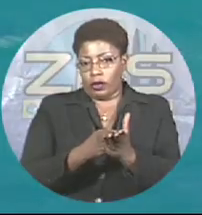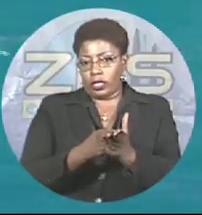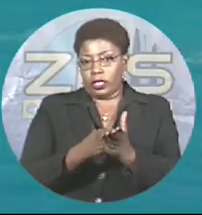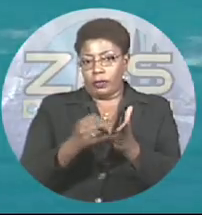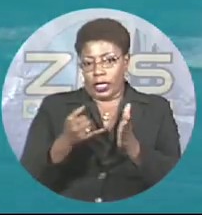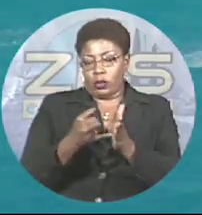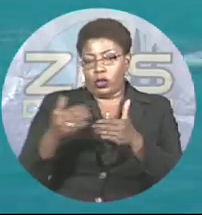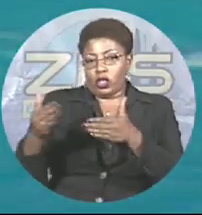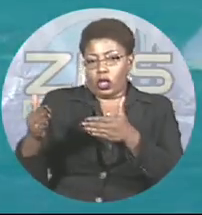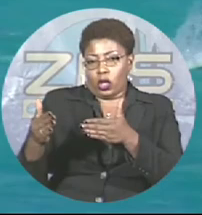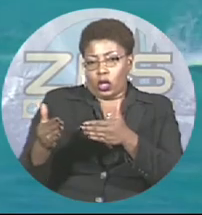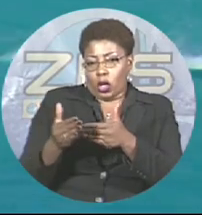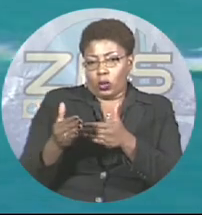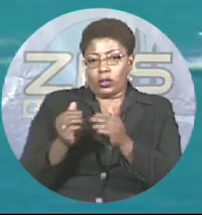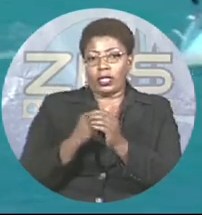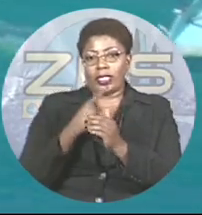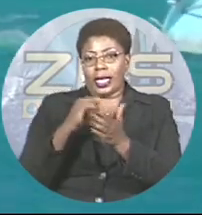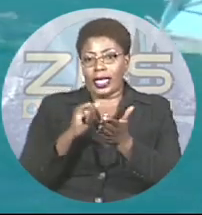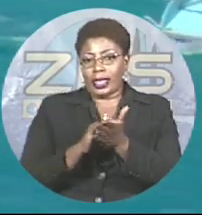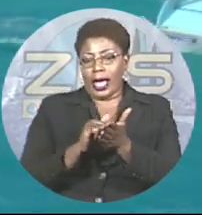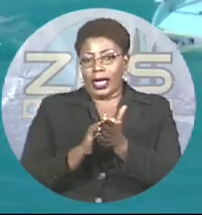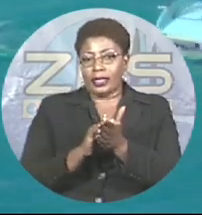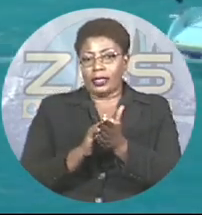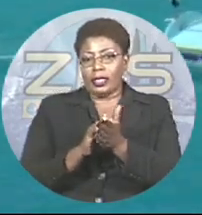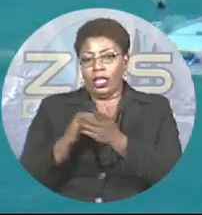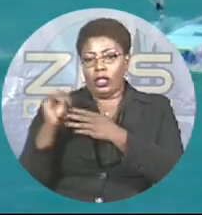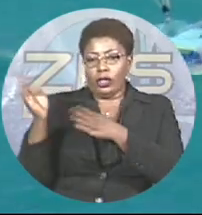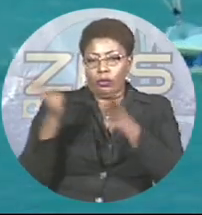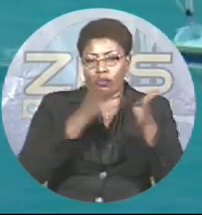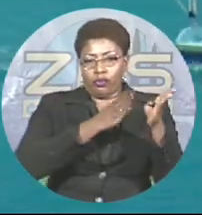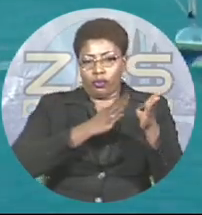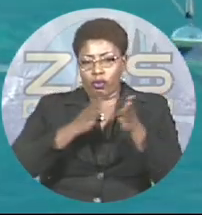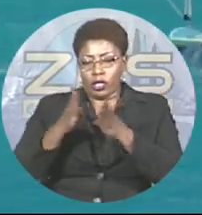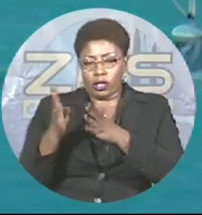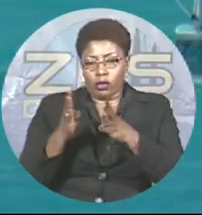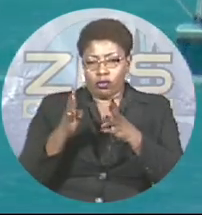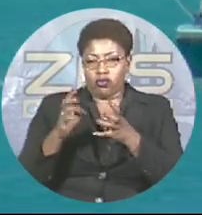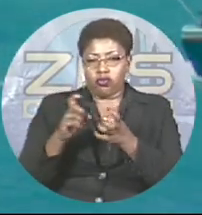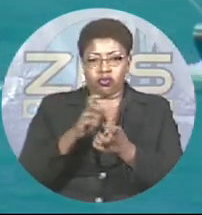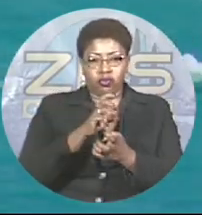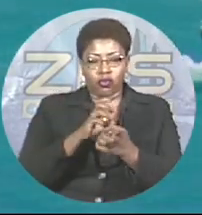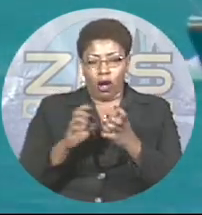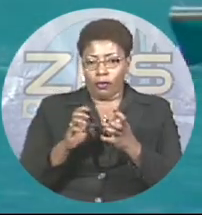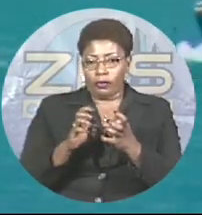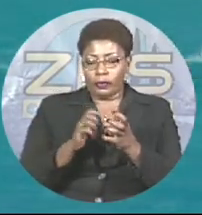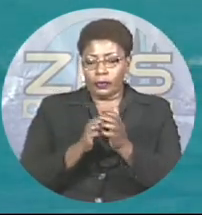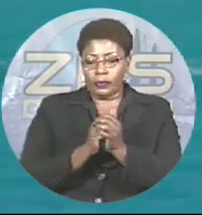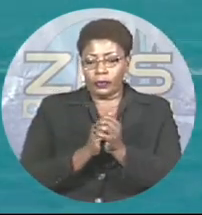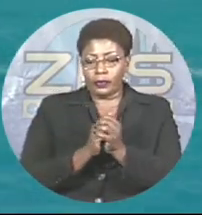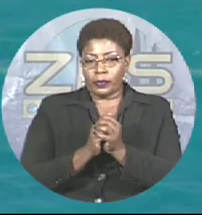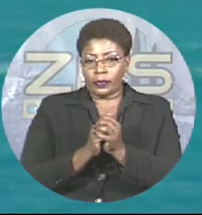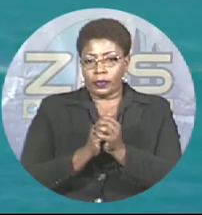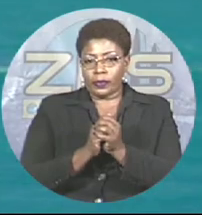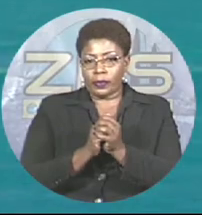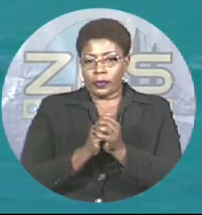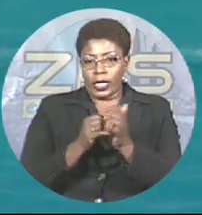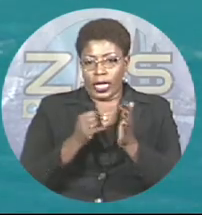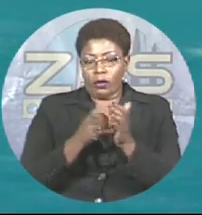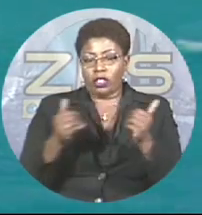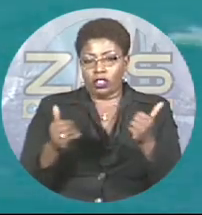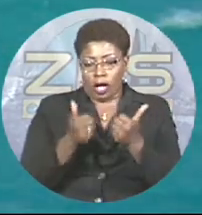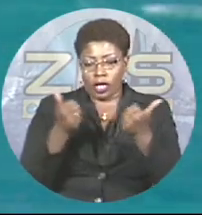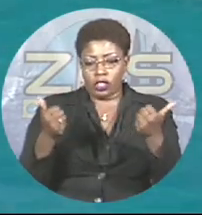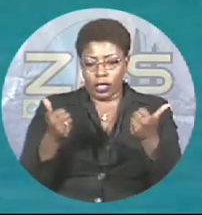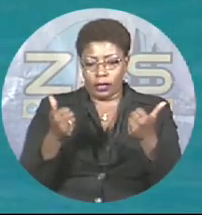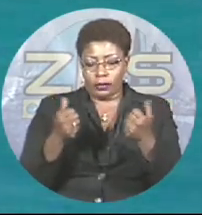some good racing today. The breeze was a little stiffer and very fluctuating. So it was challenging out there today. We